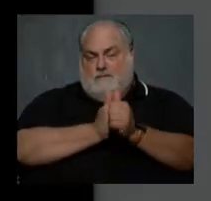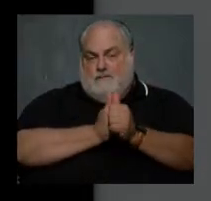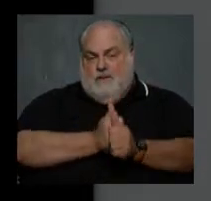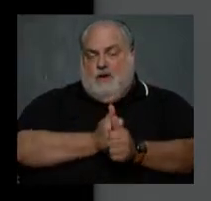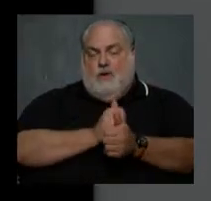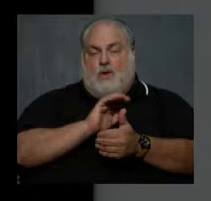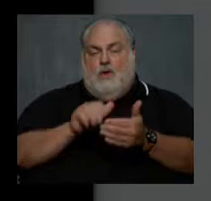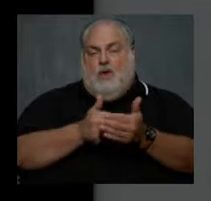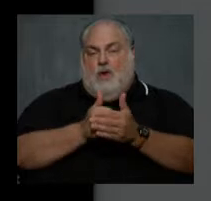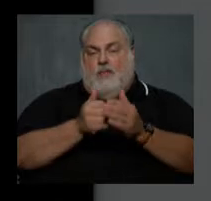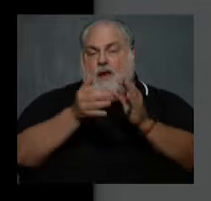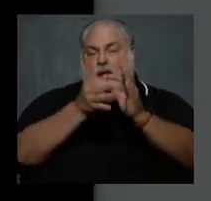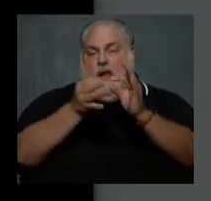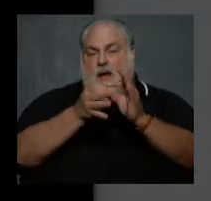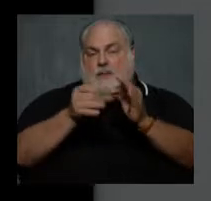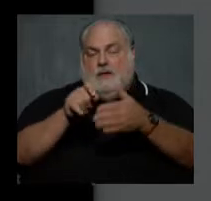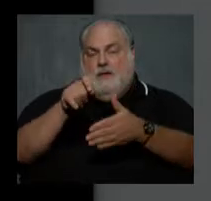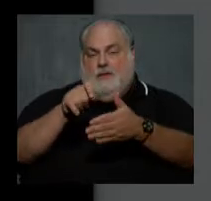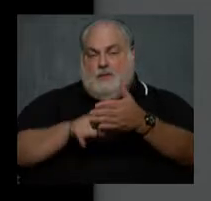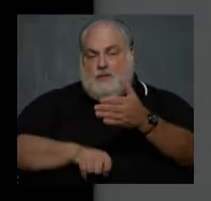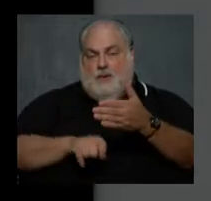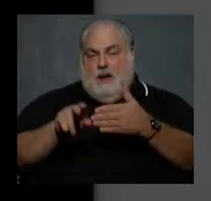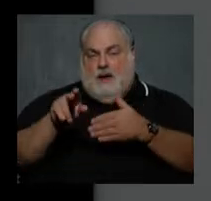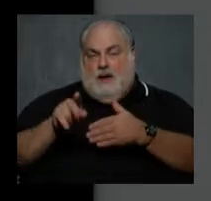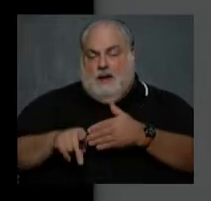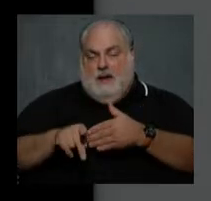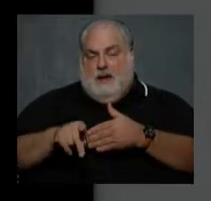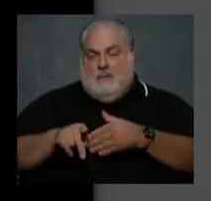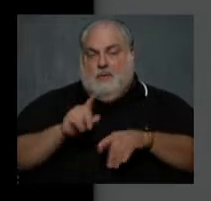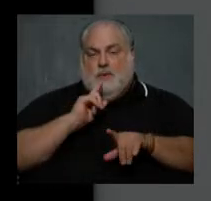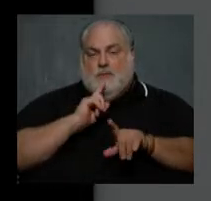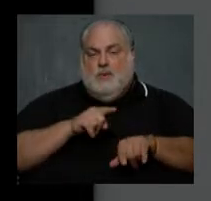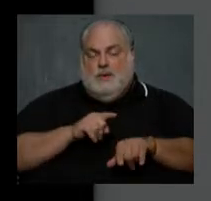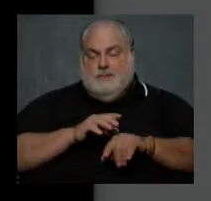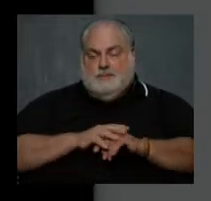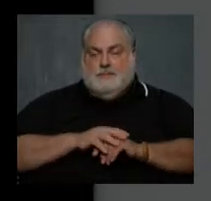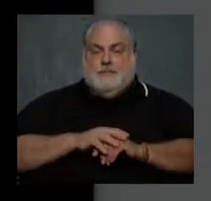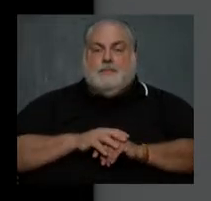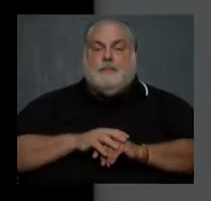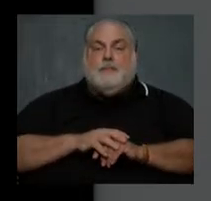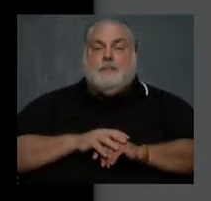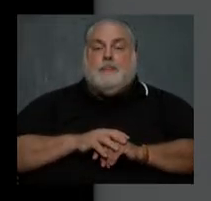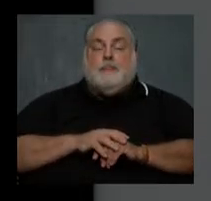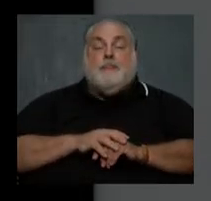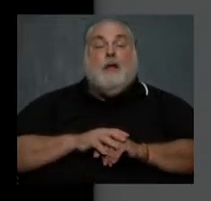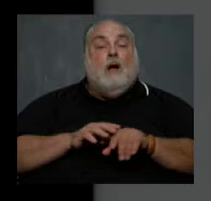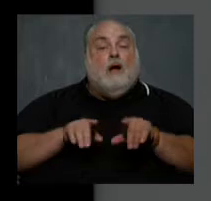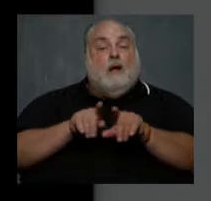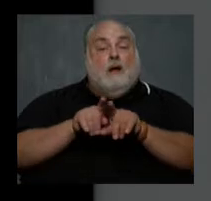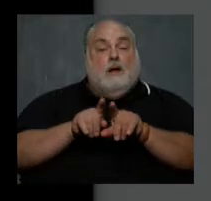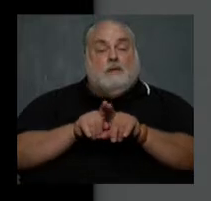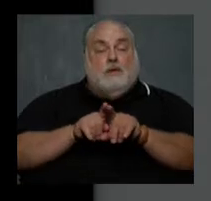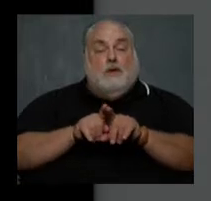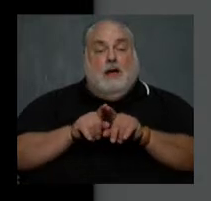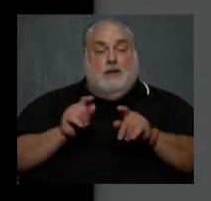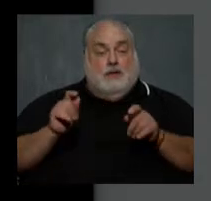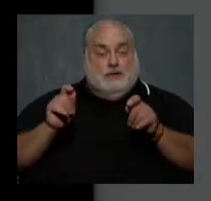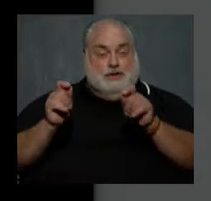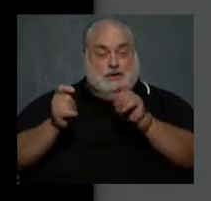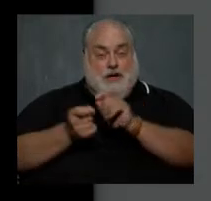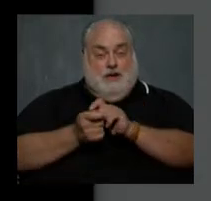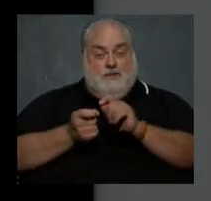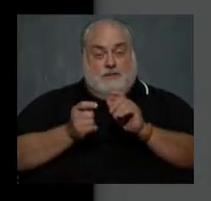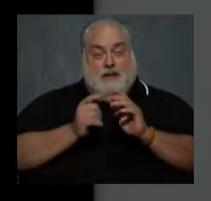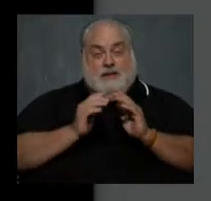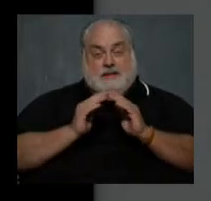compliance with the comments and conditions as outlined in paragraphs D, E, and F of the agenda staff report. Staff recommends approval of the variance request from the